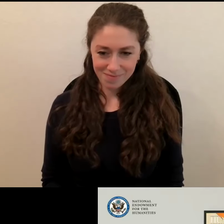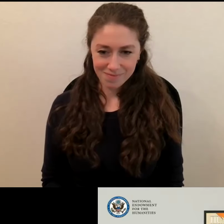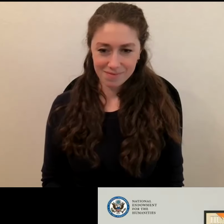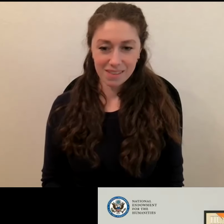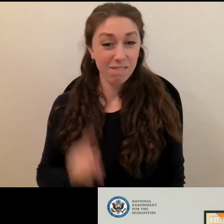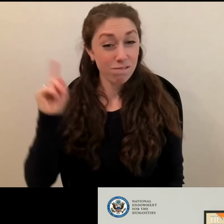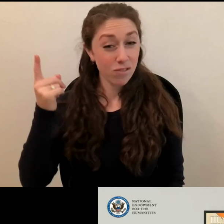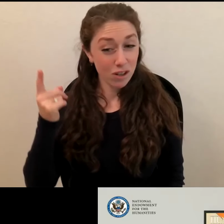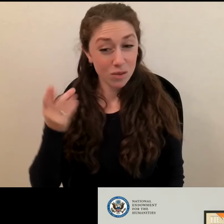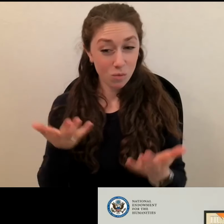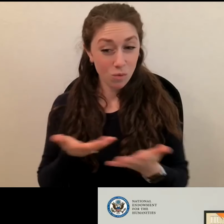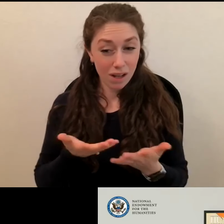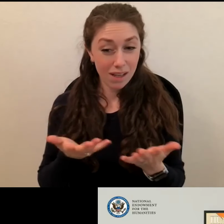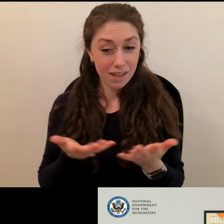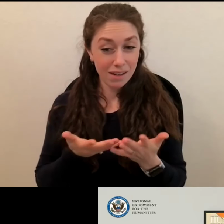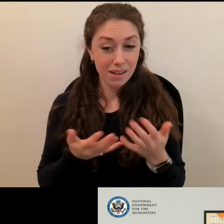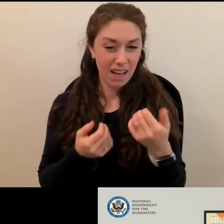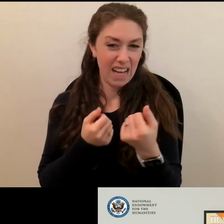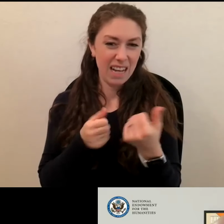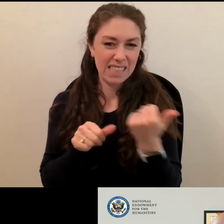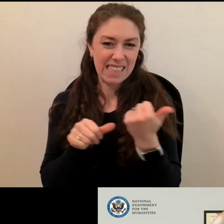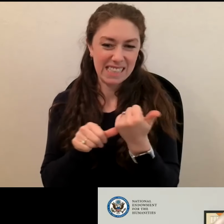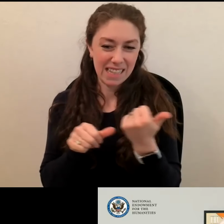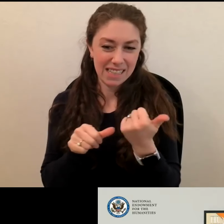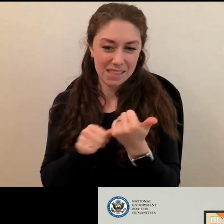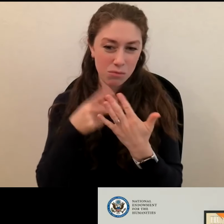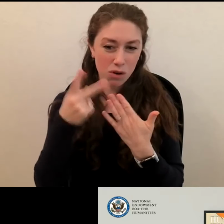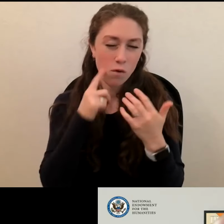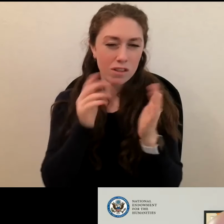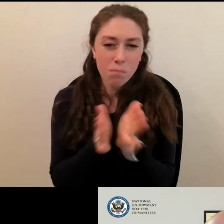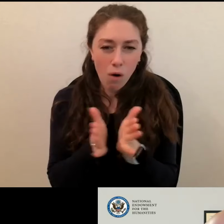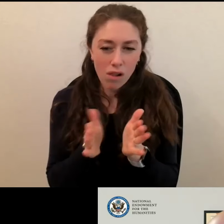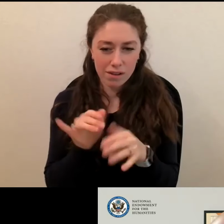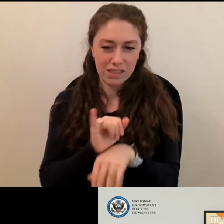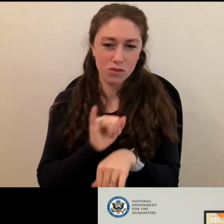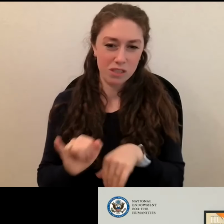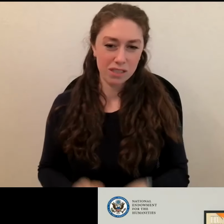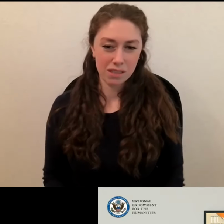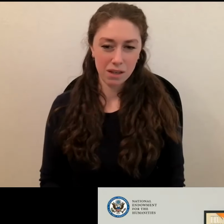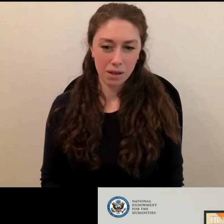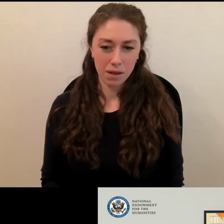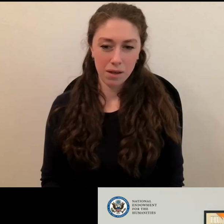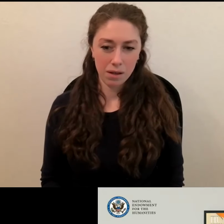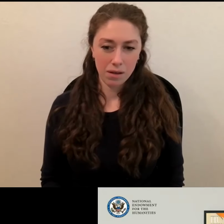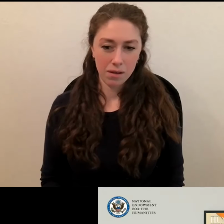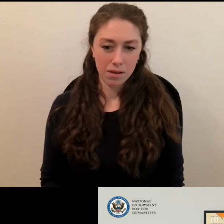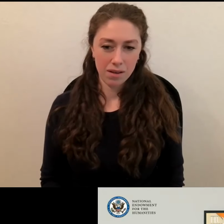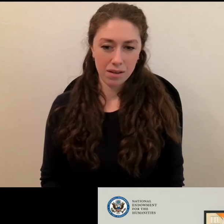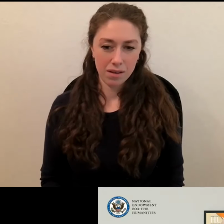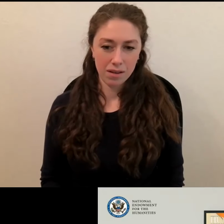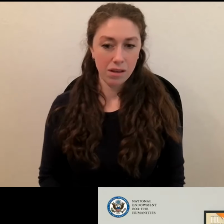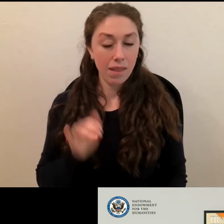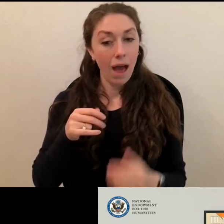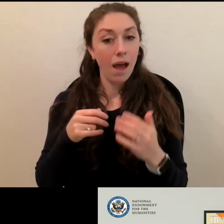Preservation Assistance Grants Program for smaller institutions. This is a program that is intended to meet basic